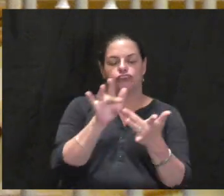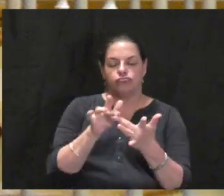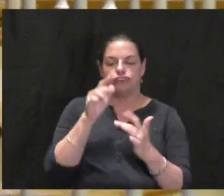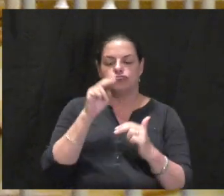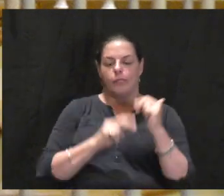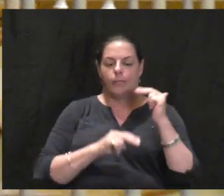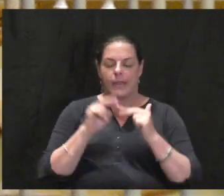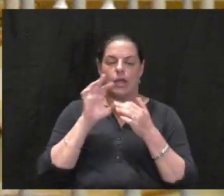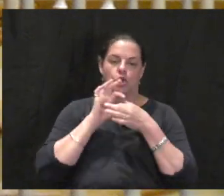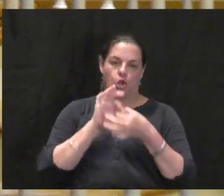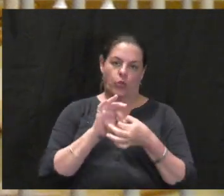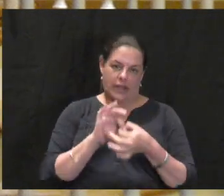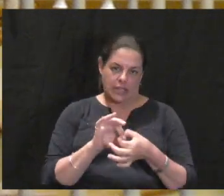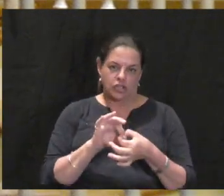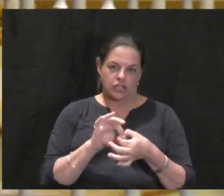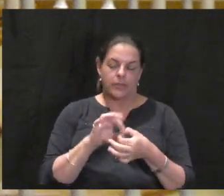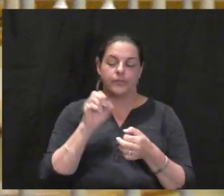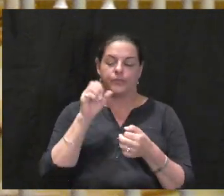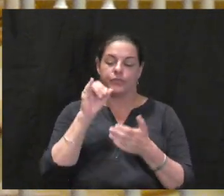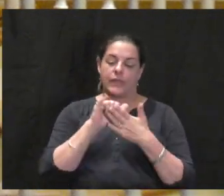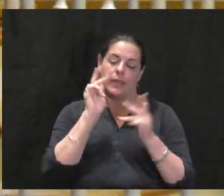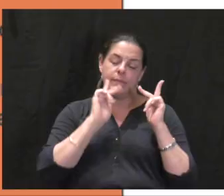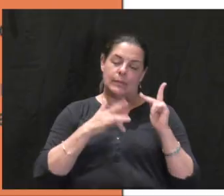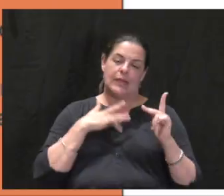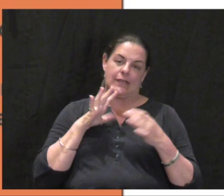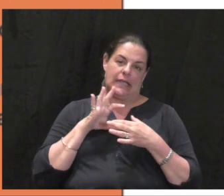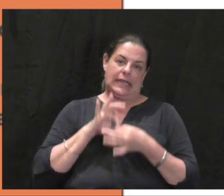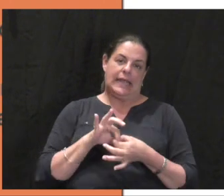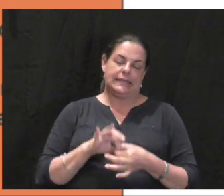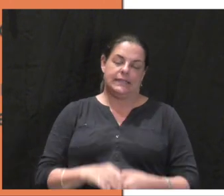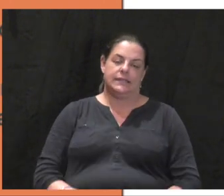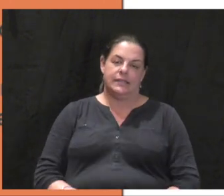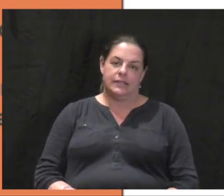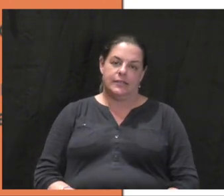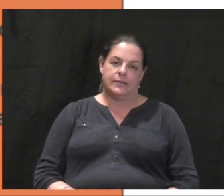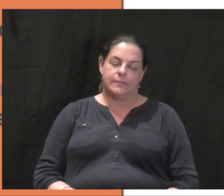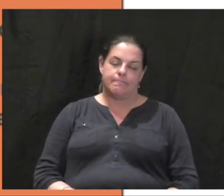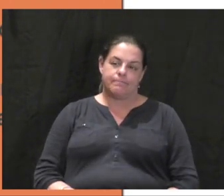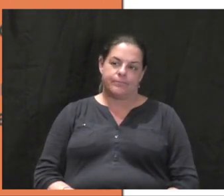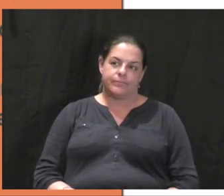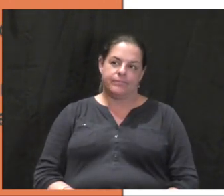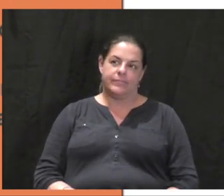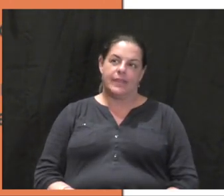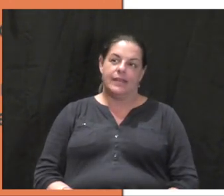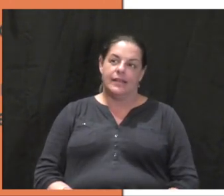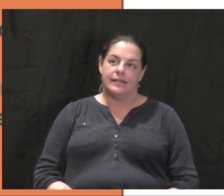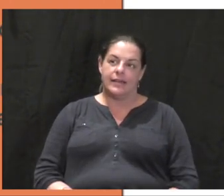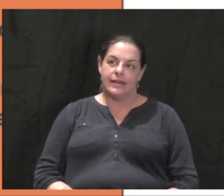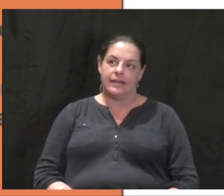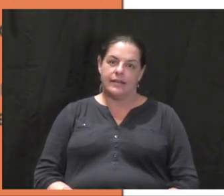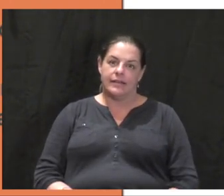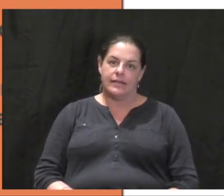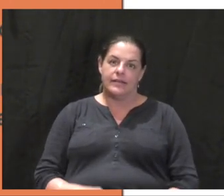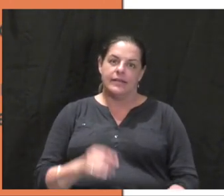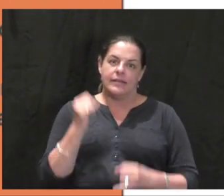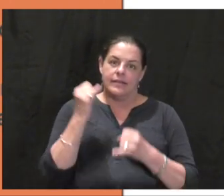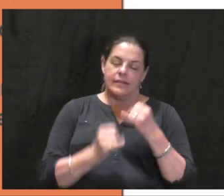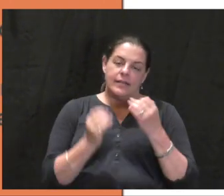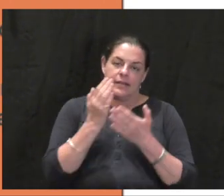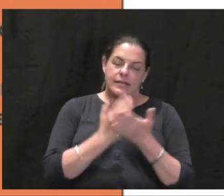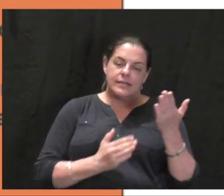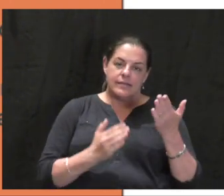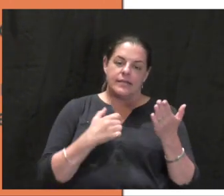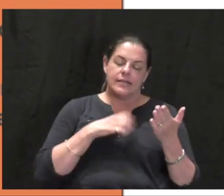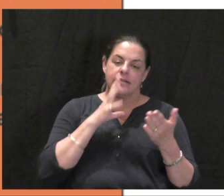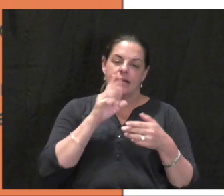retention. Again, like I mentioned, big piece of that was just establishing the processes to gather data that would allow us to then use that data to inform